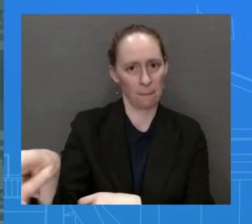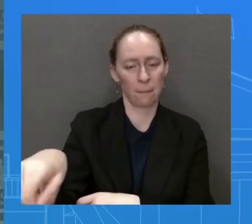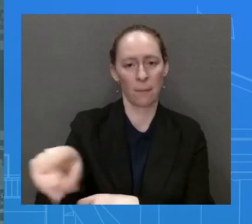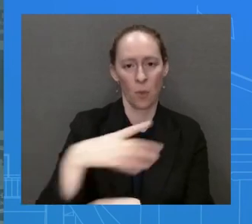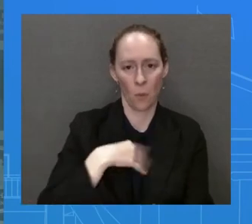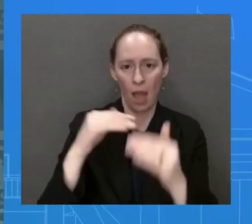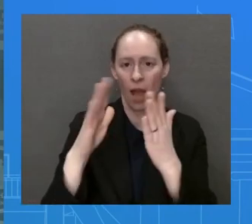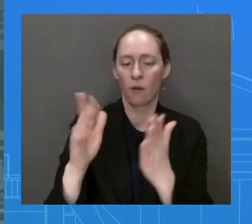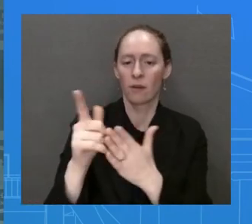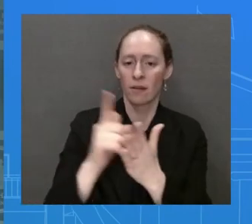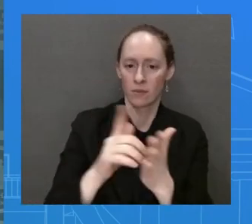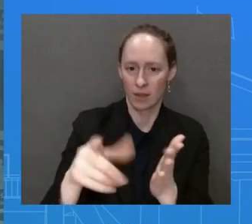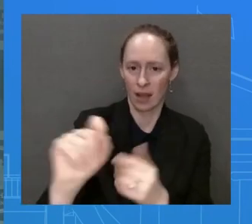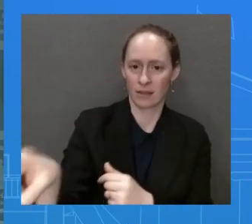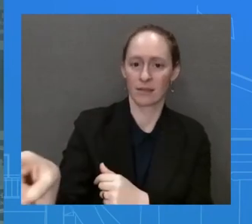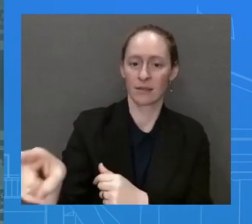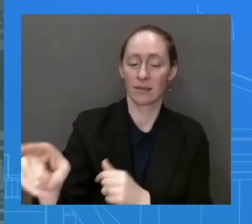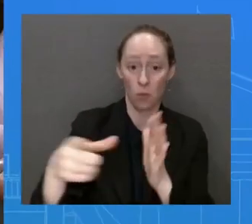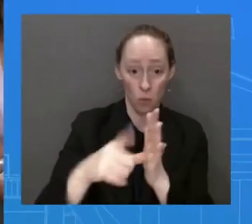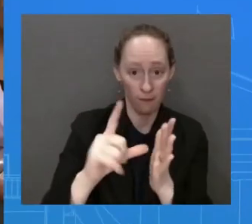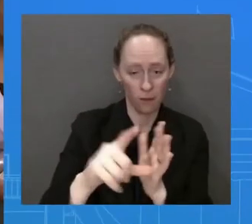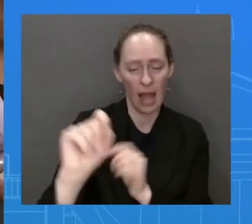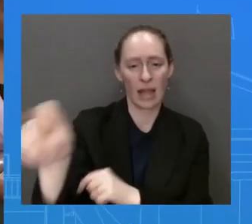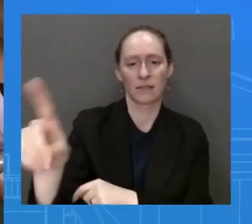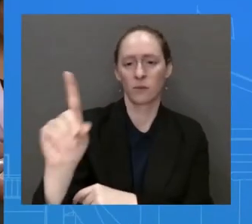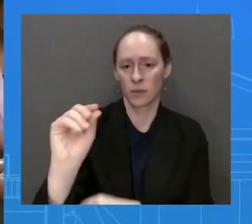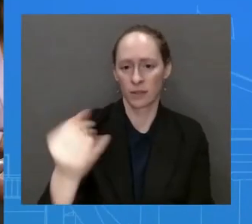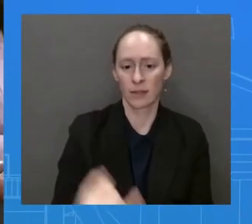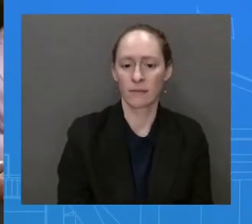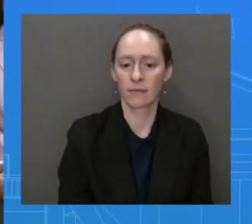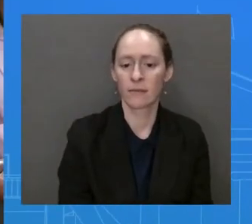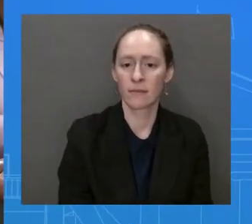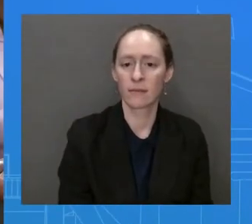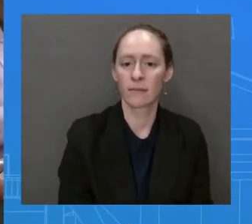refer you to the Department of Justice. And regarding the